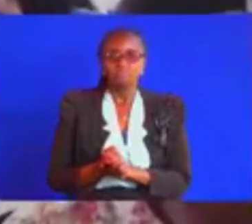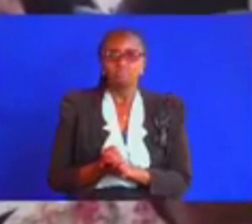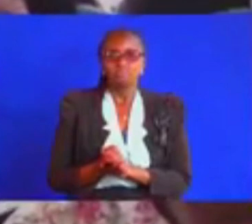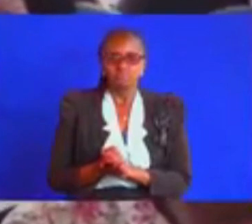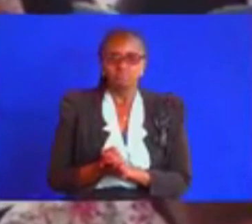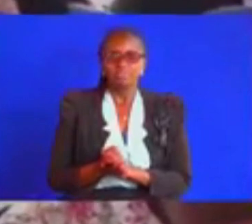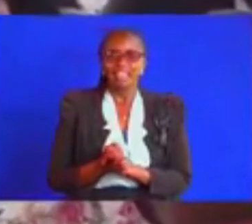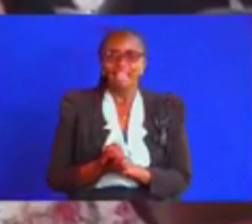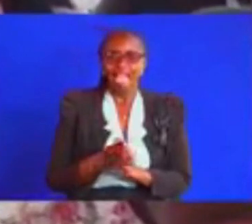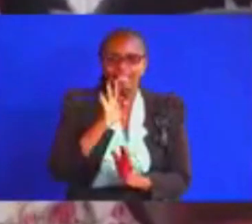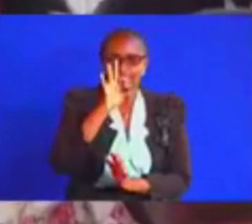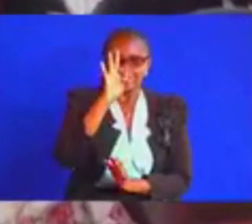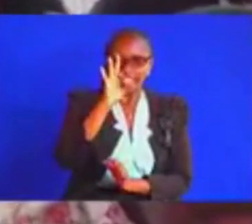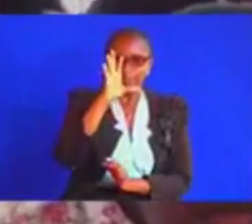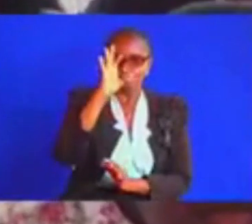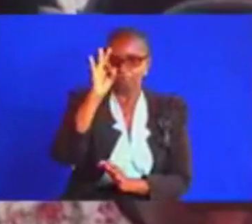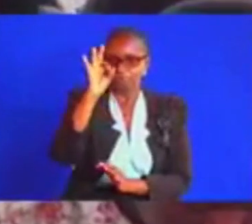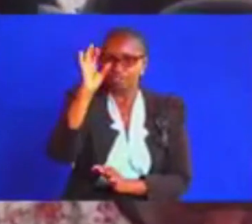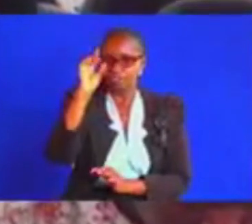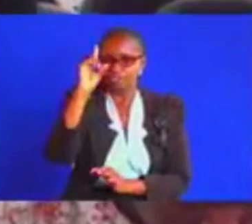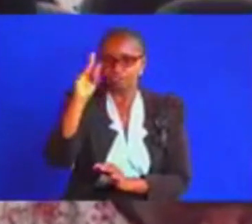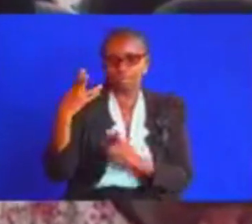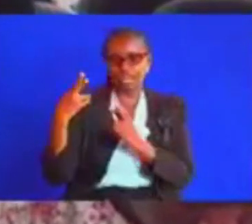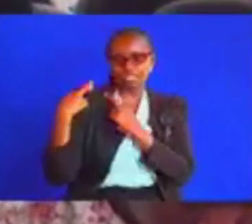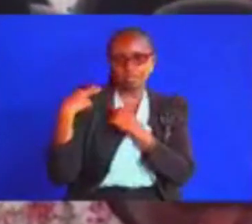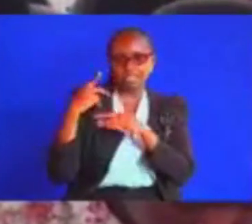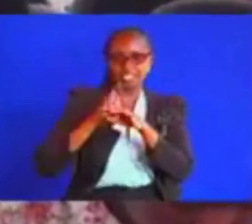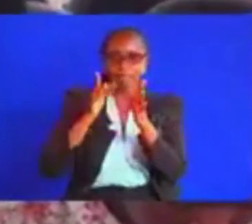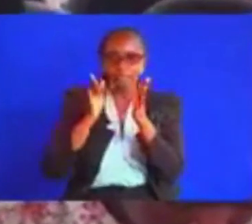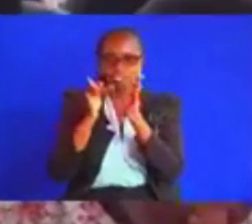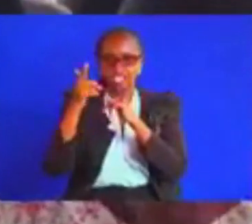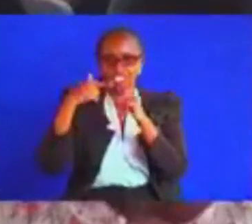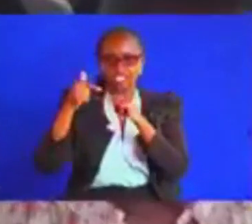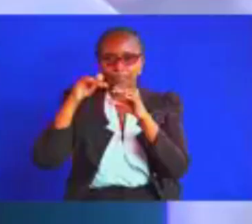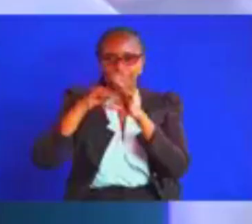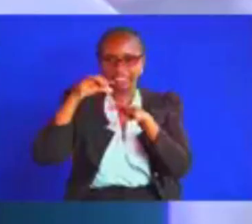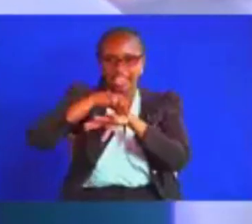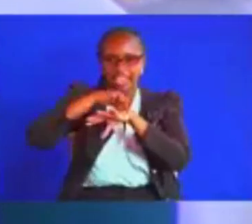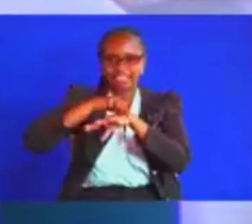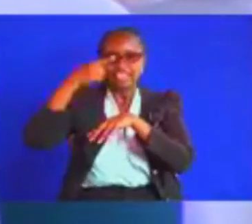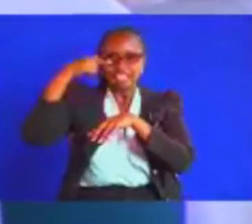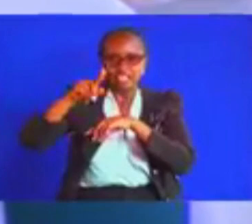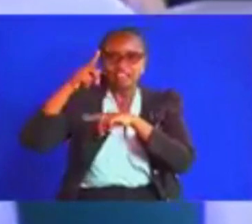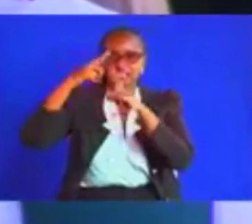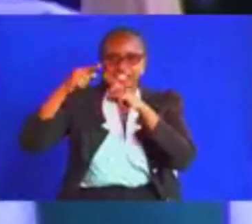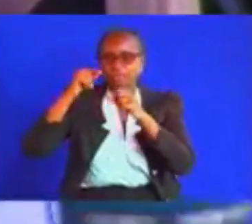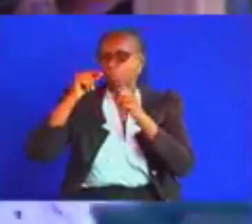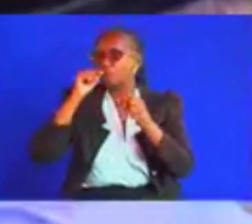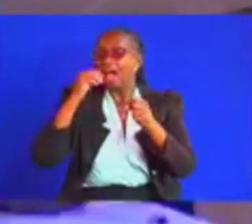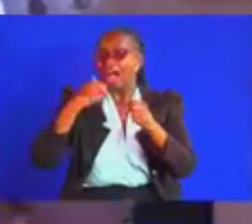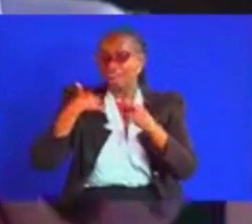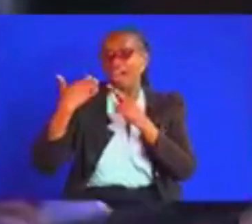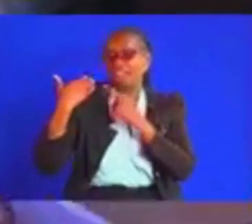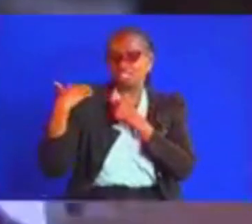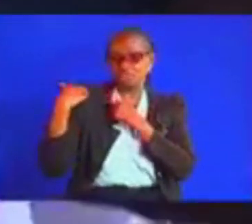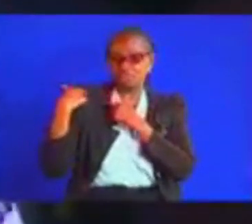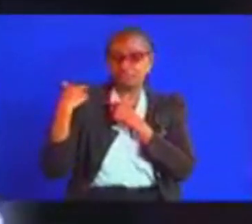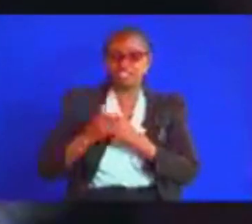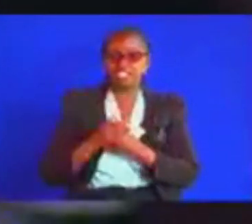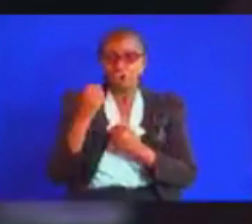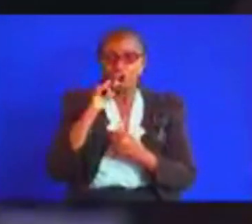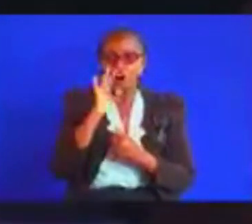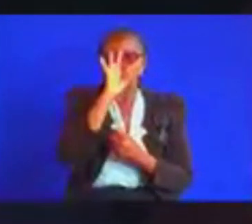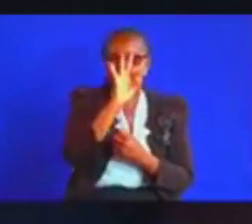A threefold assignment. When he walked upon the earth, he came to fulfill a threefold